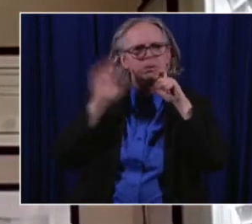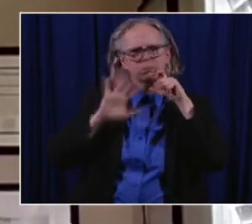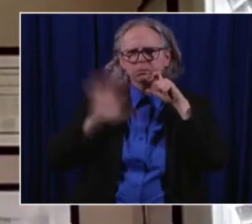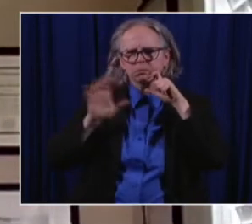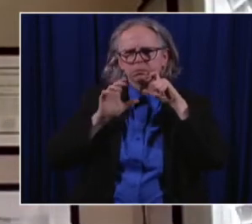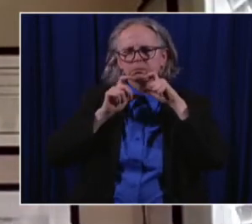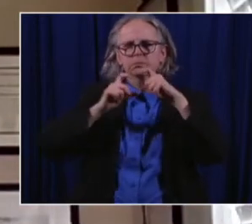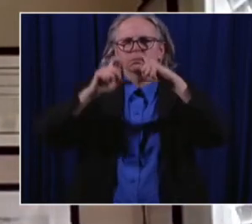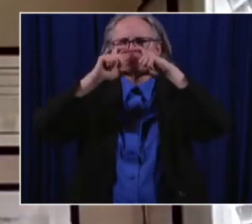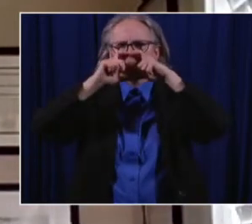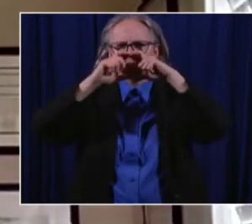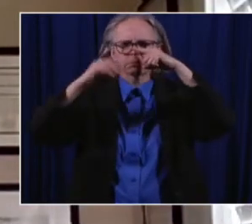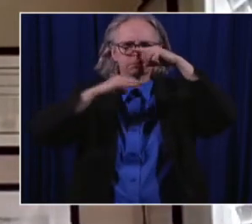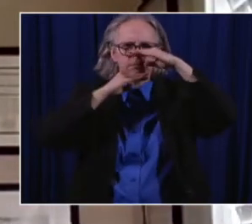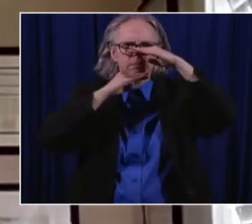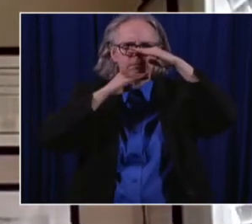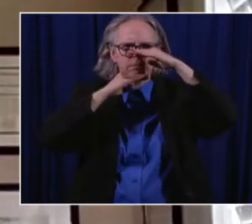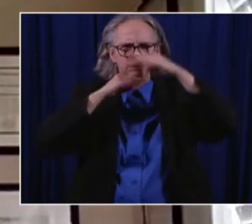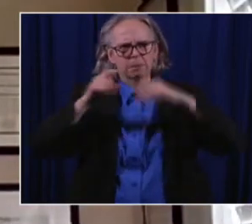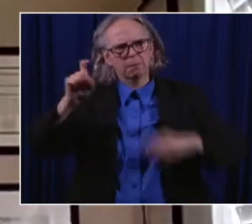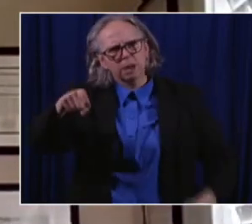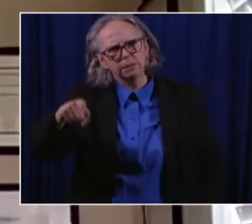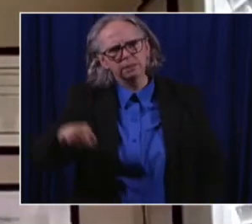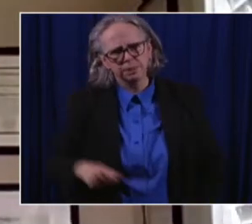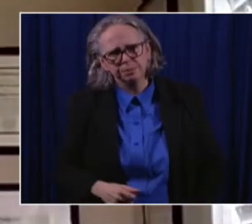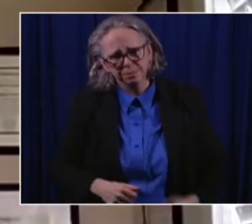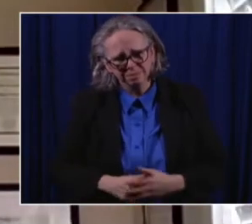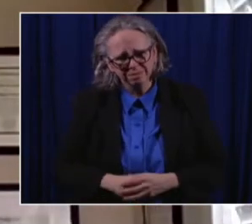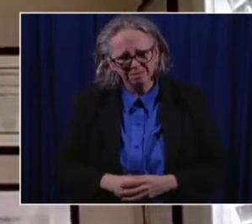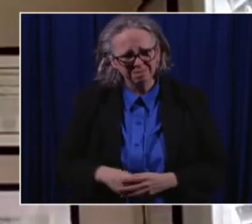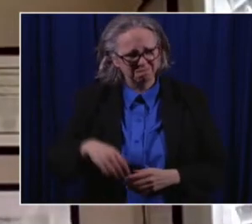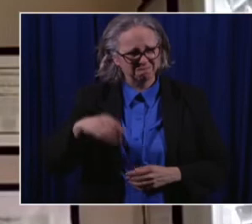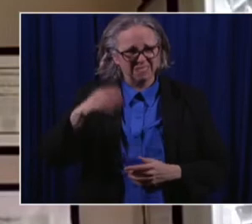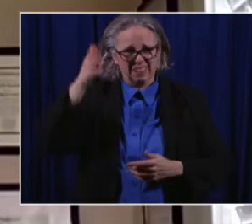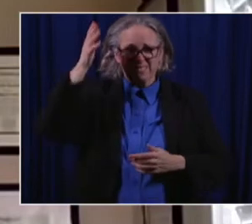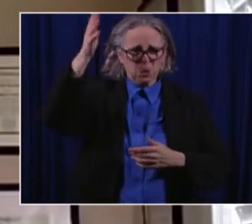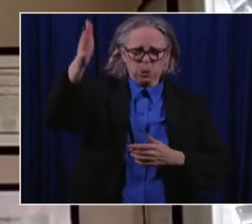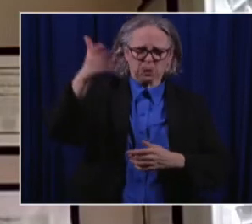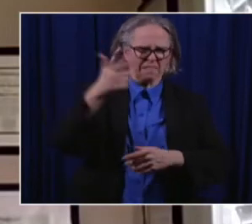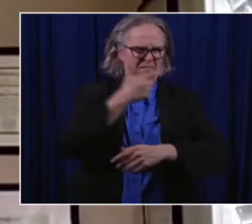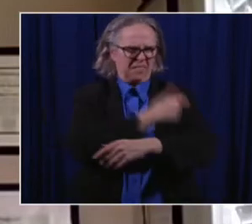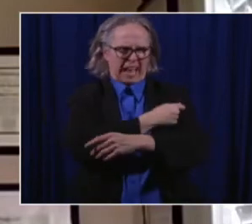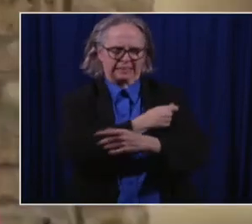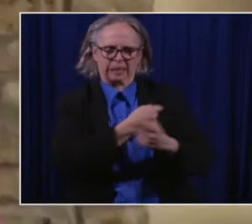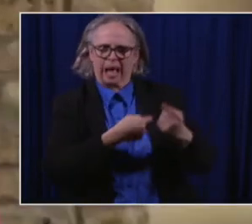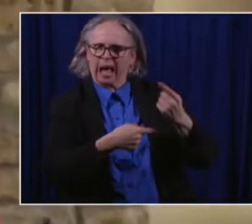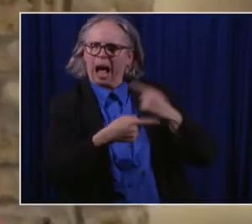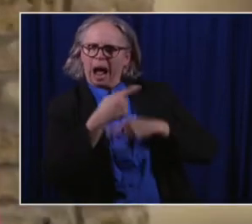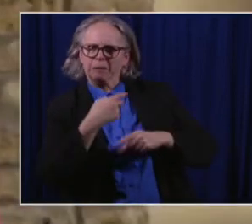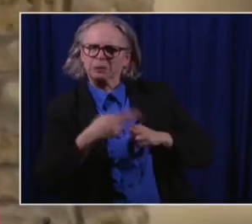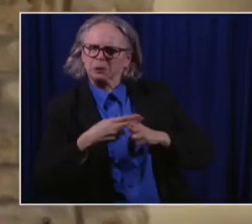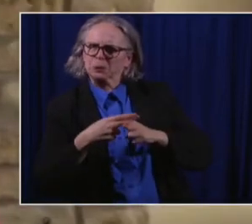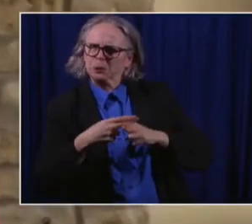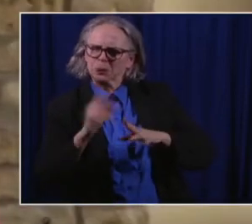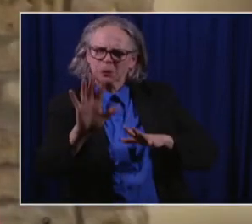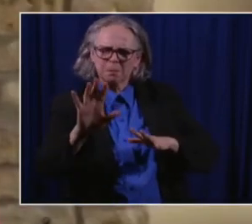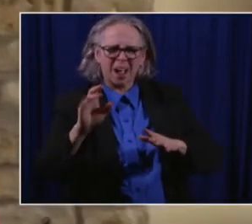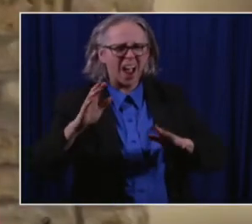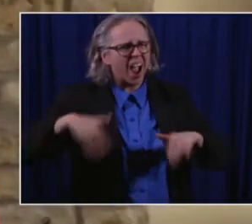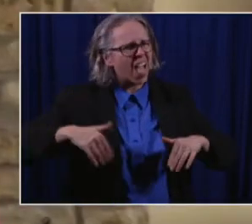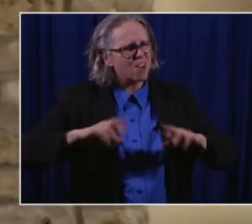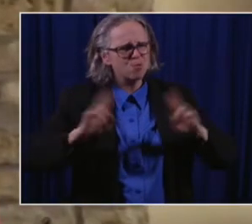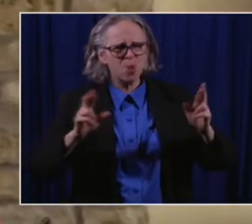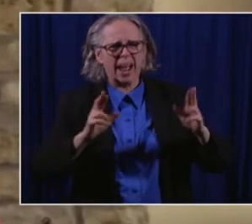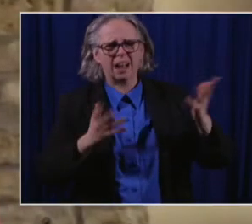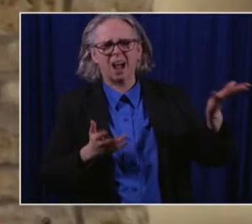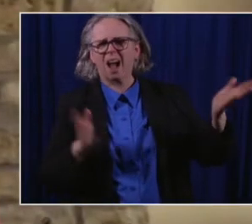way pull us out. But we've got a lot of work to accomplish together. Doctor, thank you. Thanks for joining us. We appreciate the